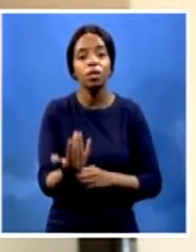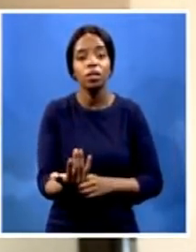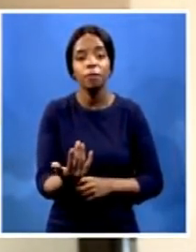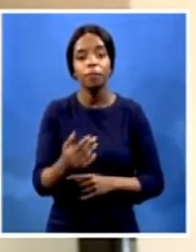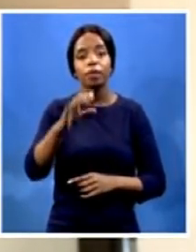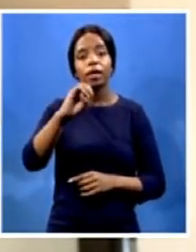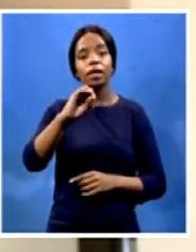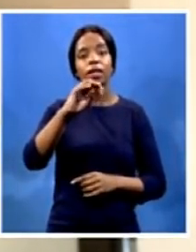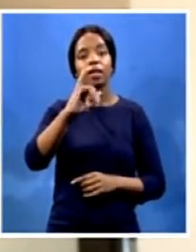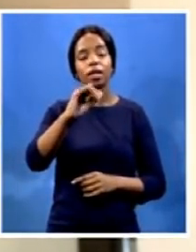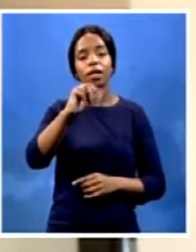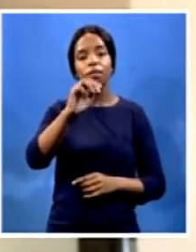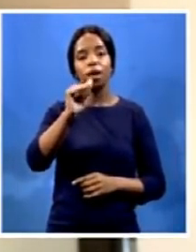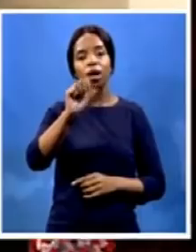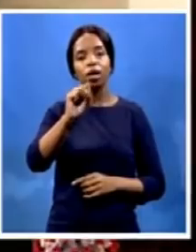imasa.gauteng@gmail.com. All right,